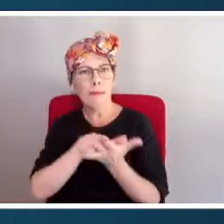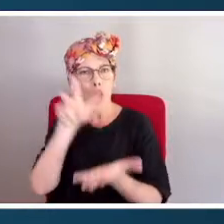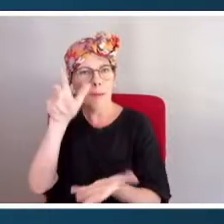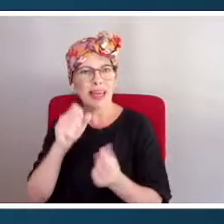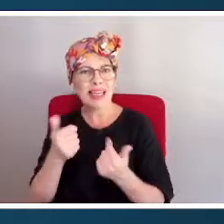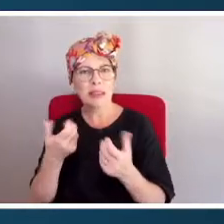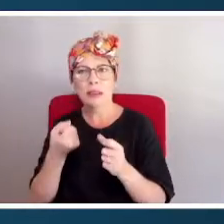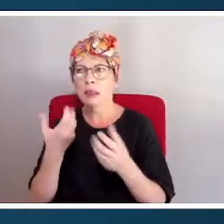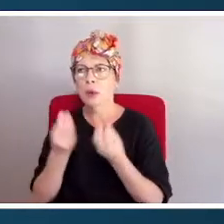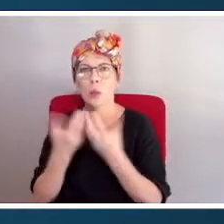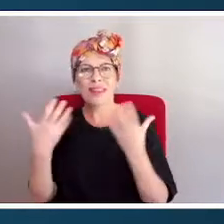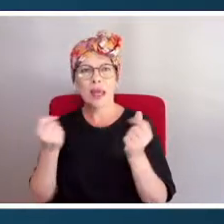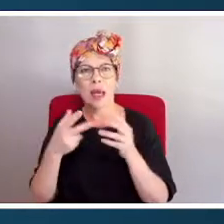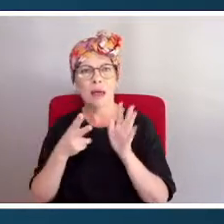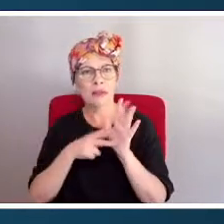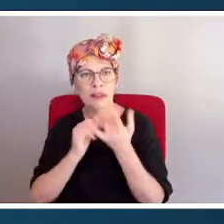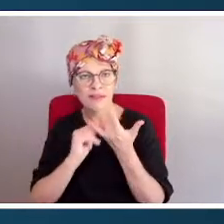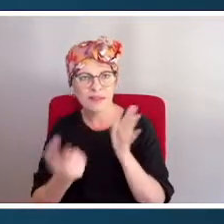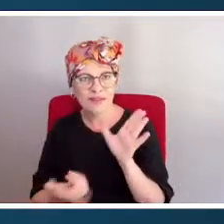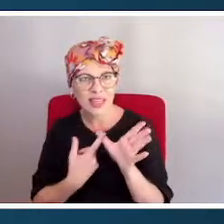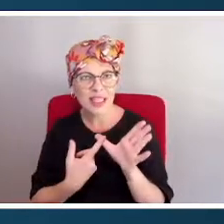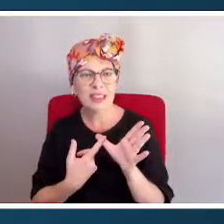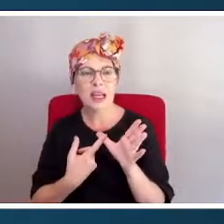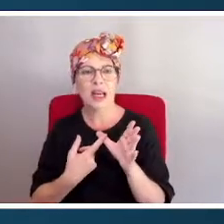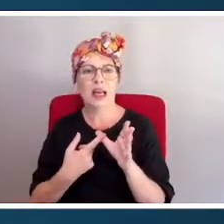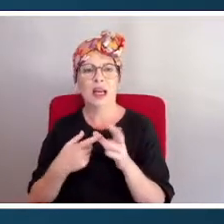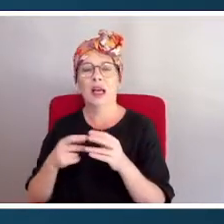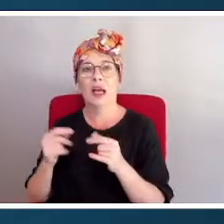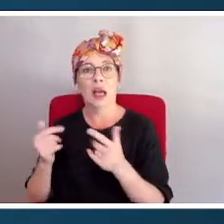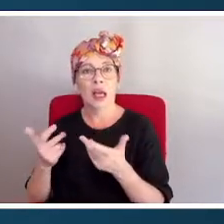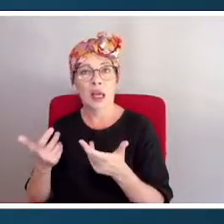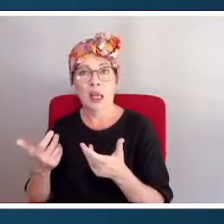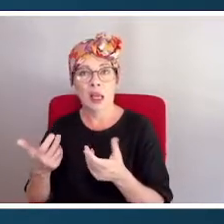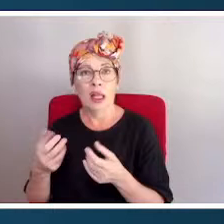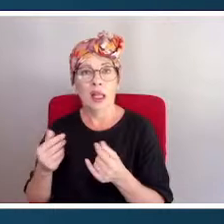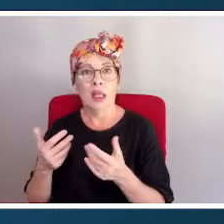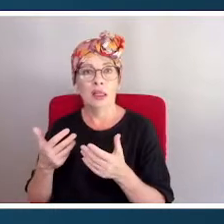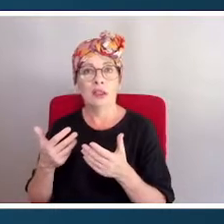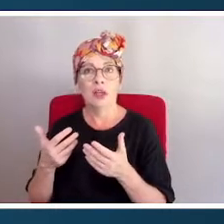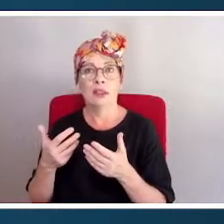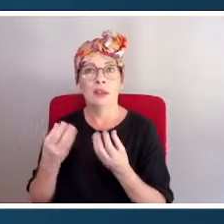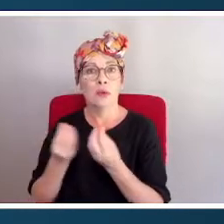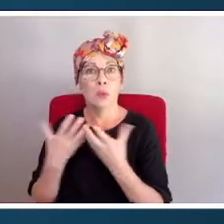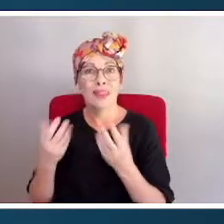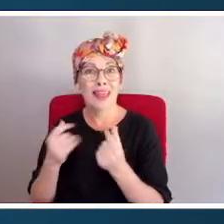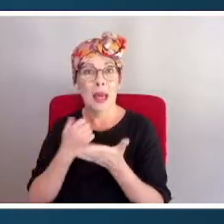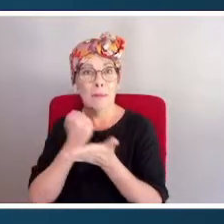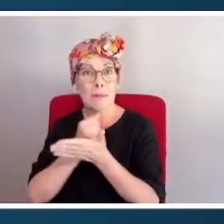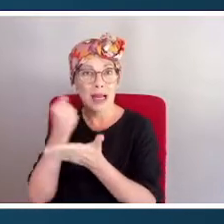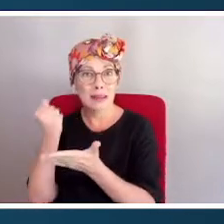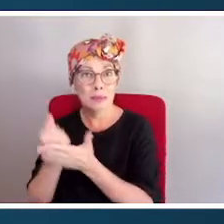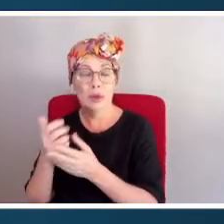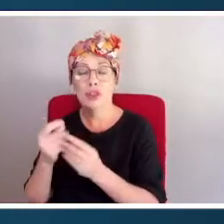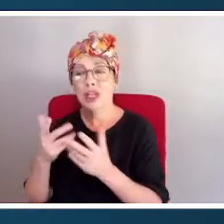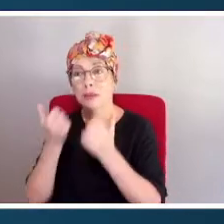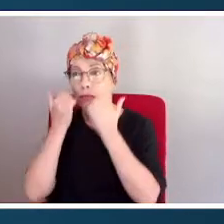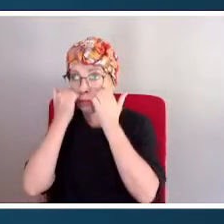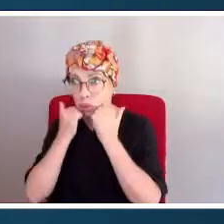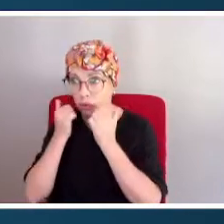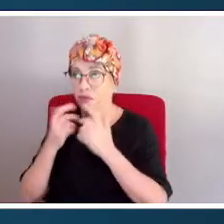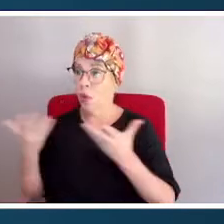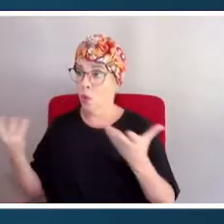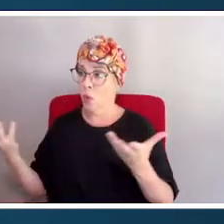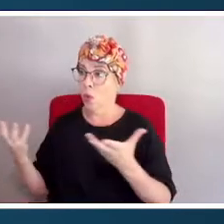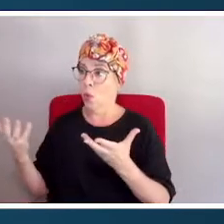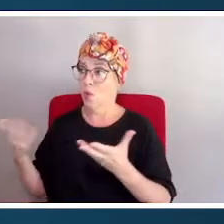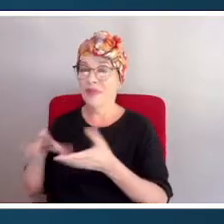have to get a Fiji passport, as long as they can prove that they are descendants of people who were